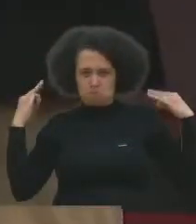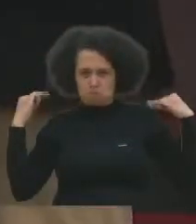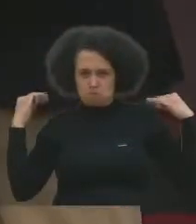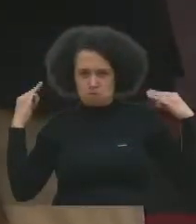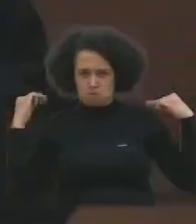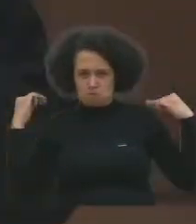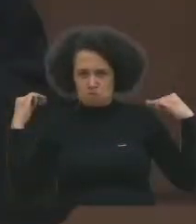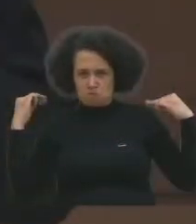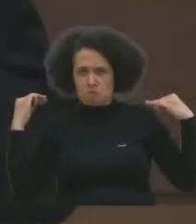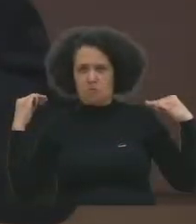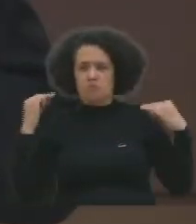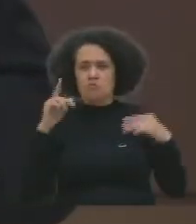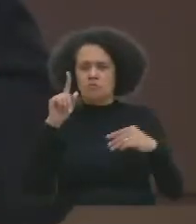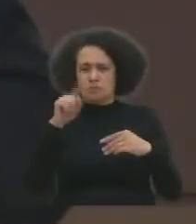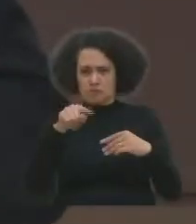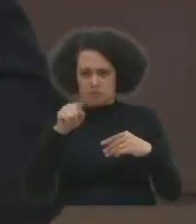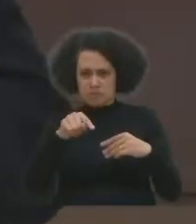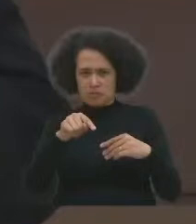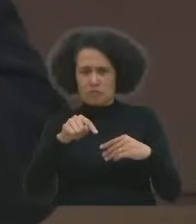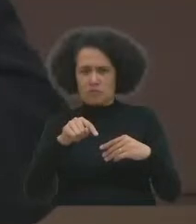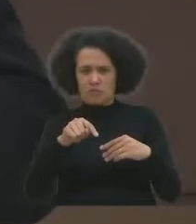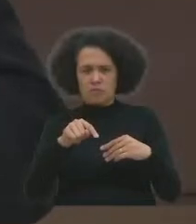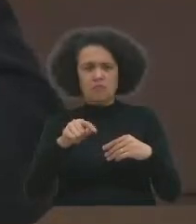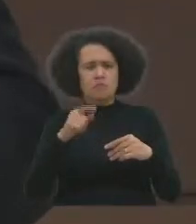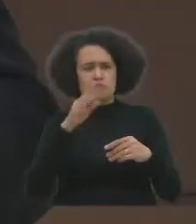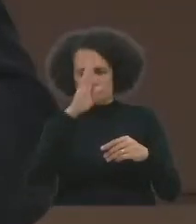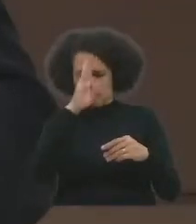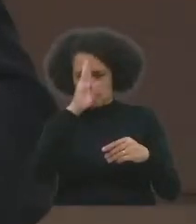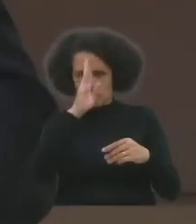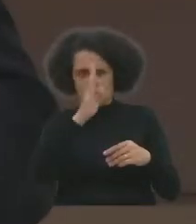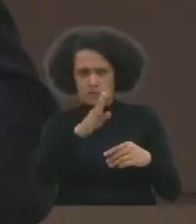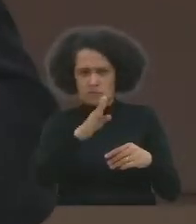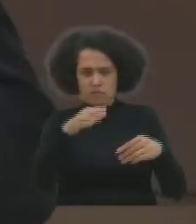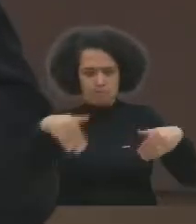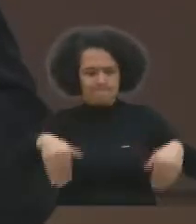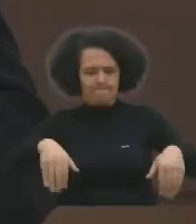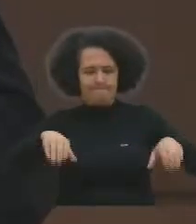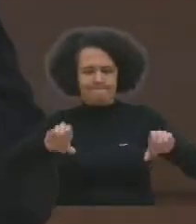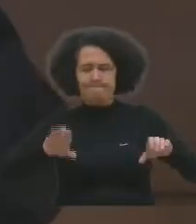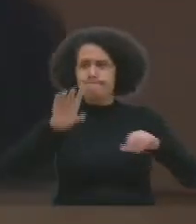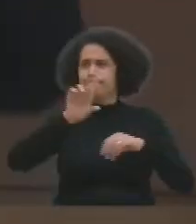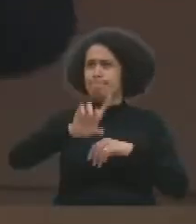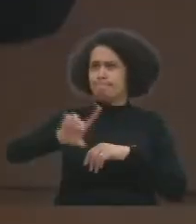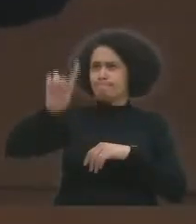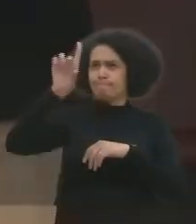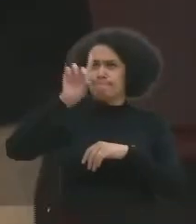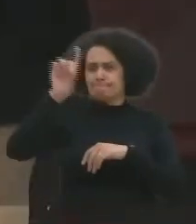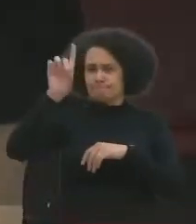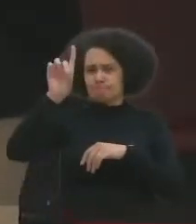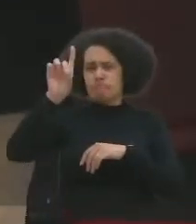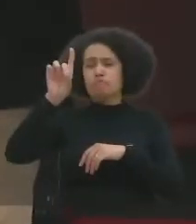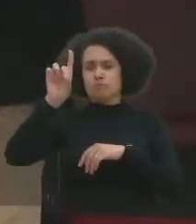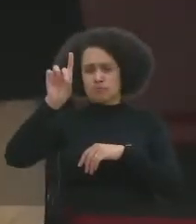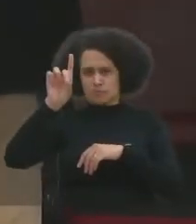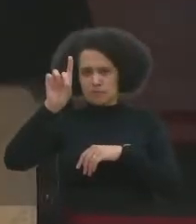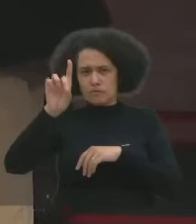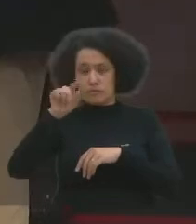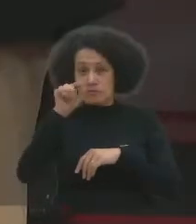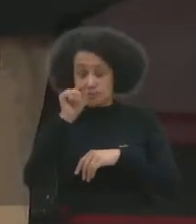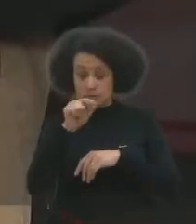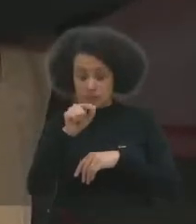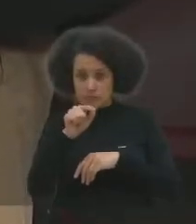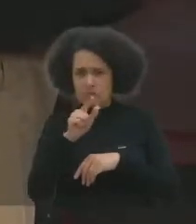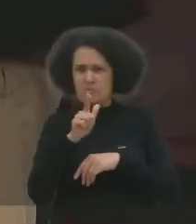from the throne room of God. Flui direto do trono de Deus. He took his instructions from the King of Kings. Ele